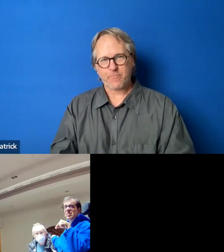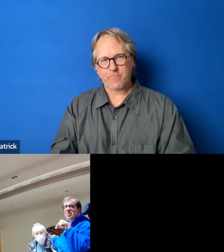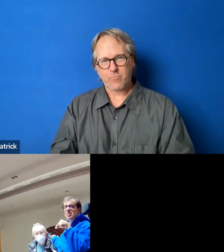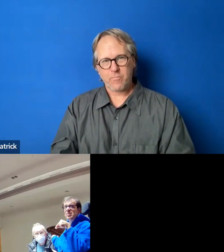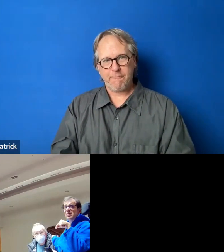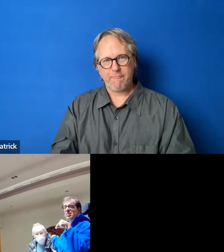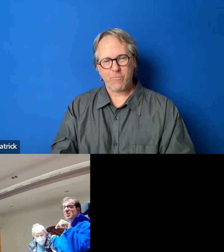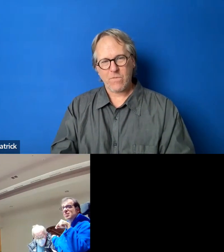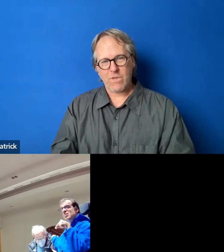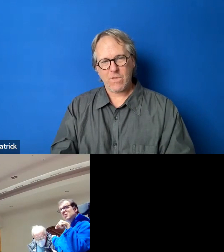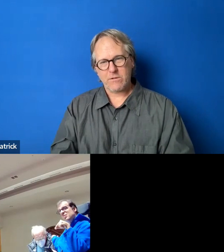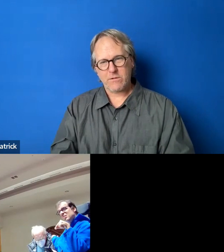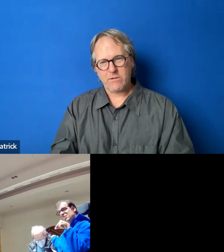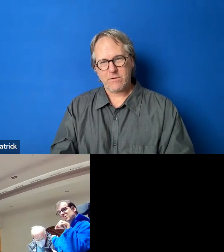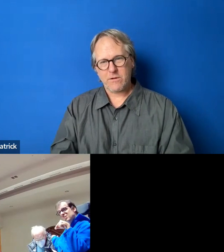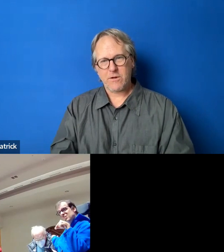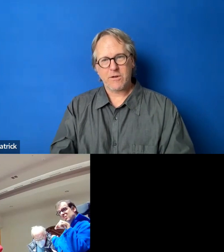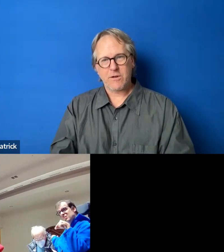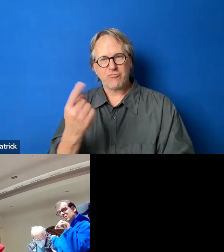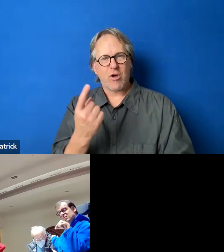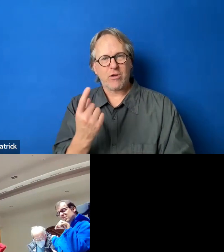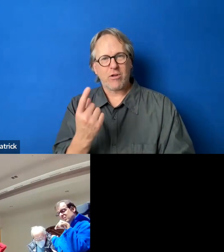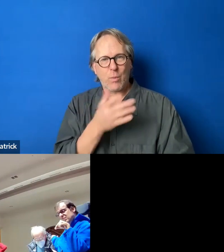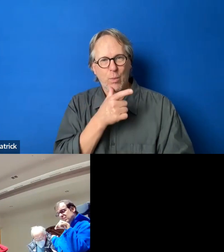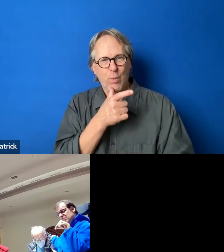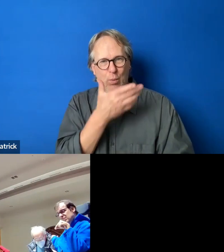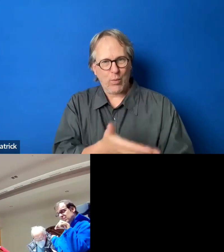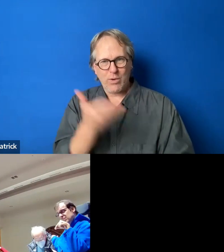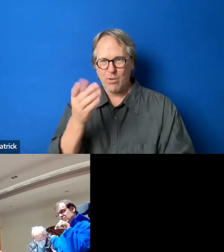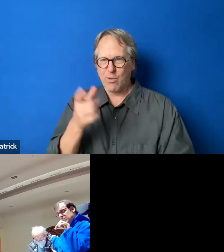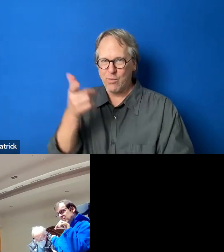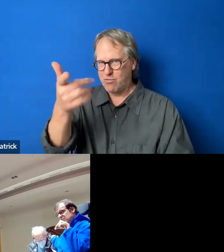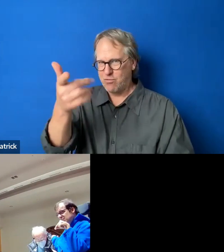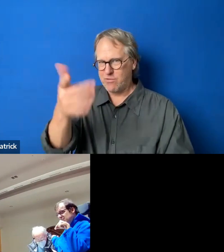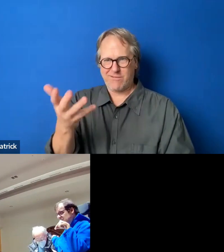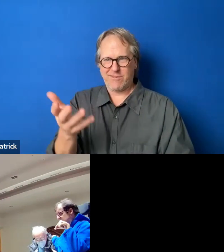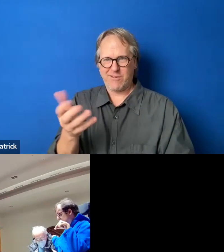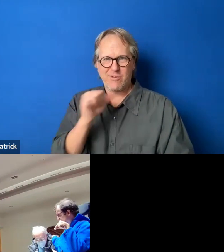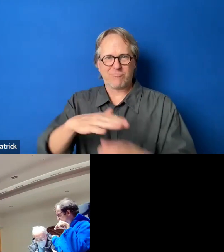where we all get to just be who we are, you know?